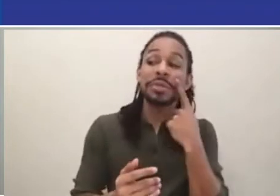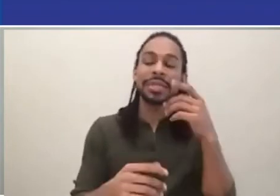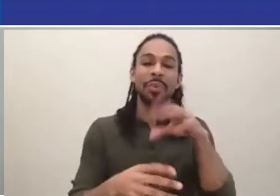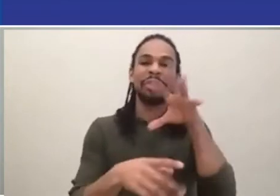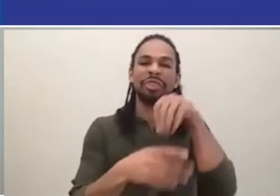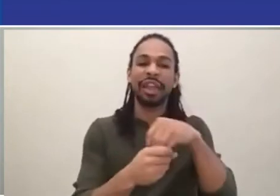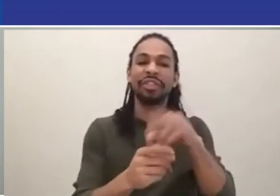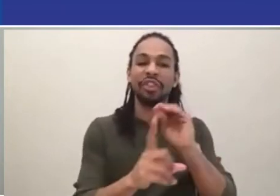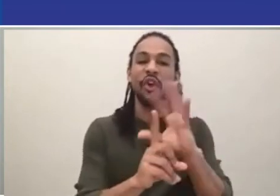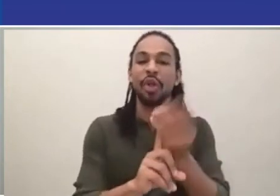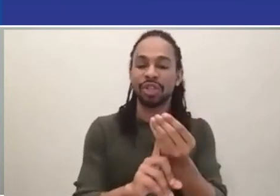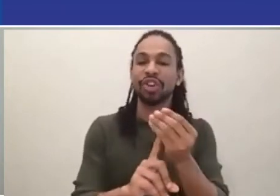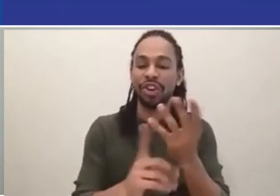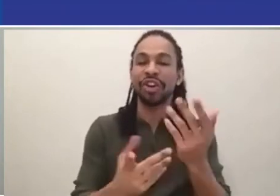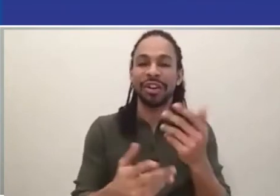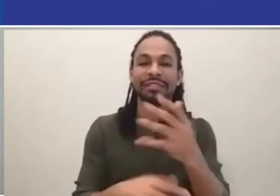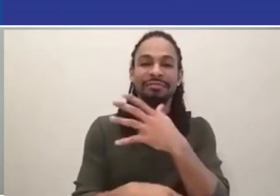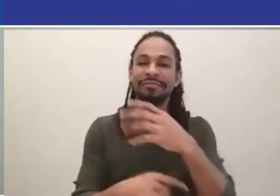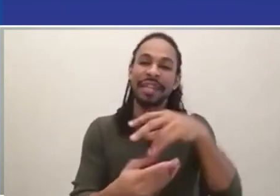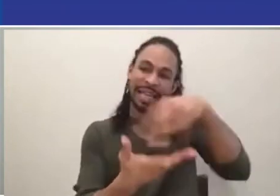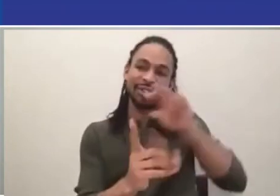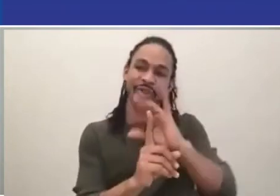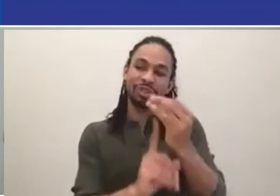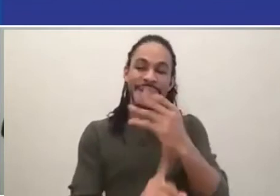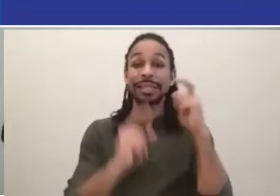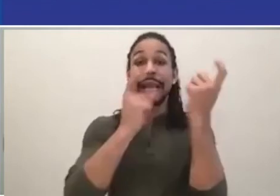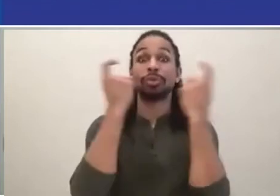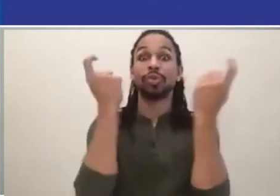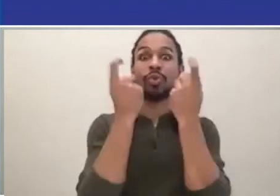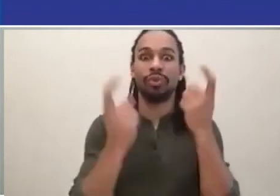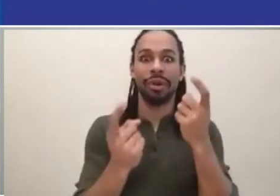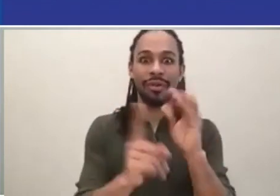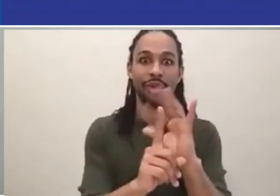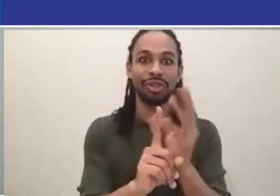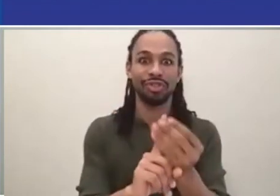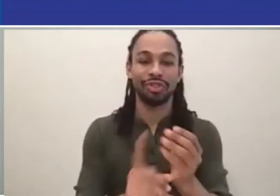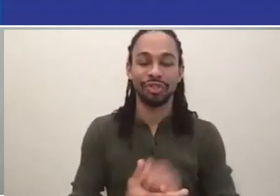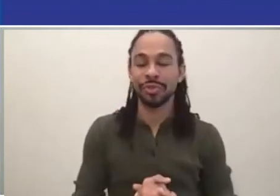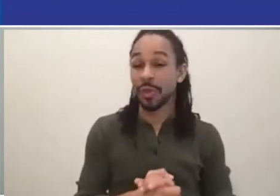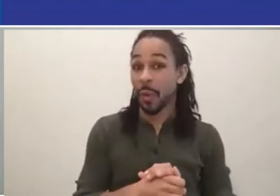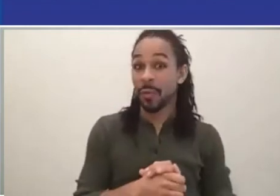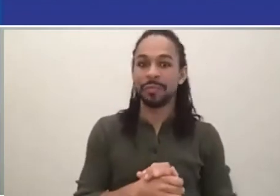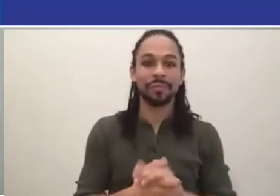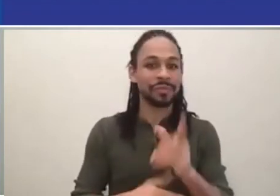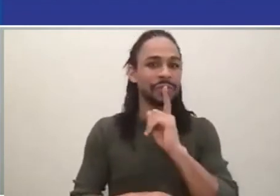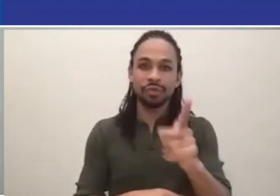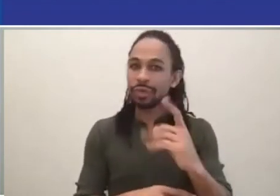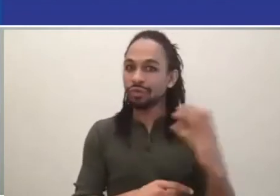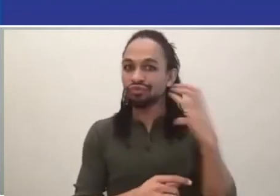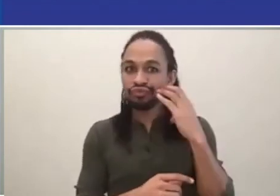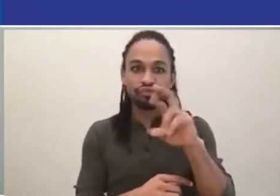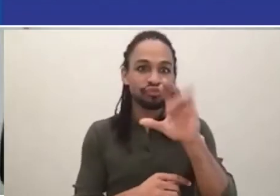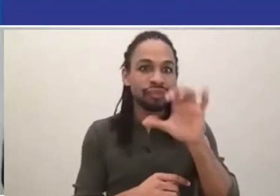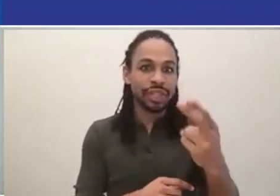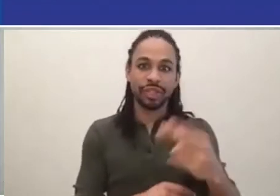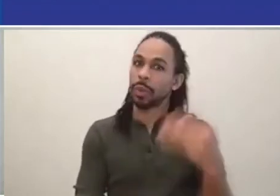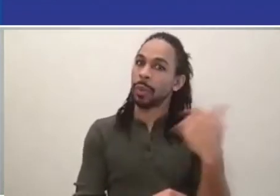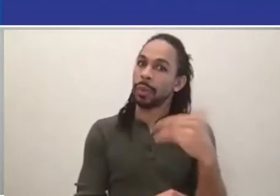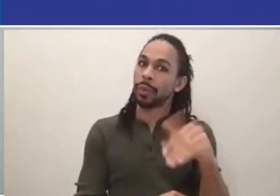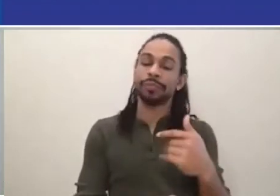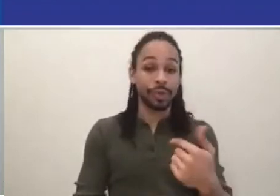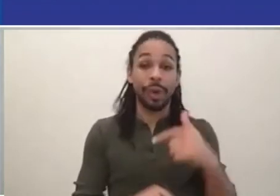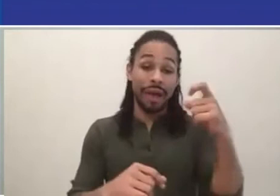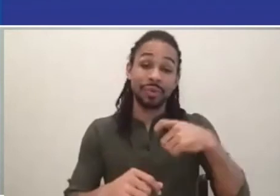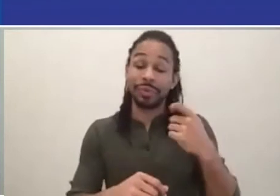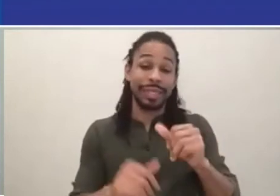larger celebration. This is super rich, and I got to keep it moving because